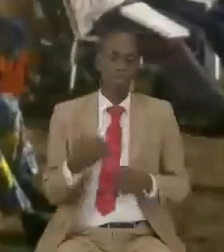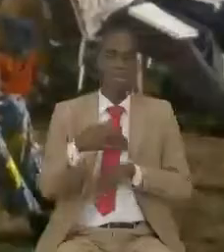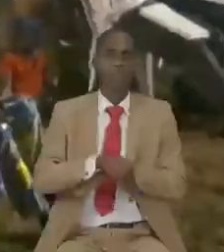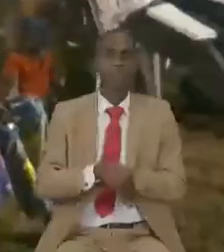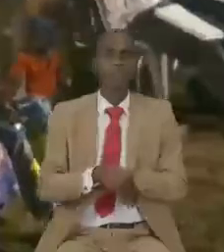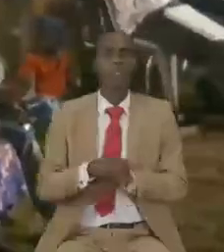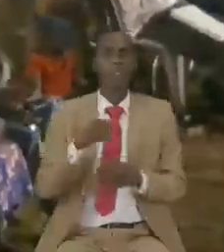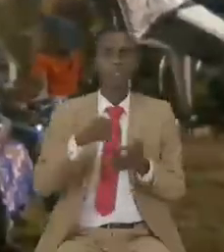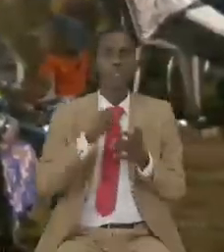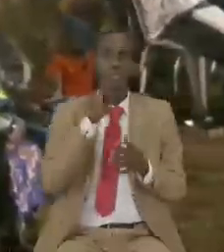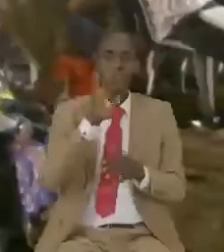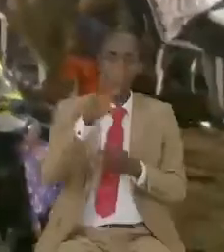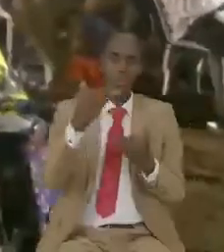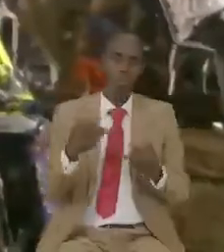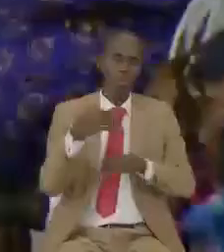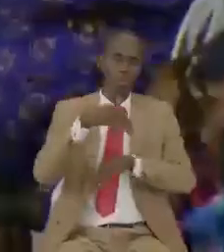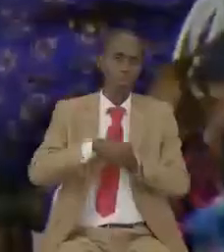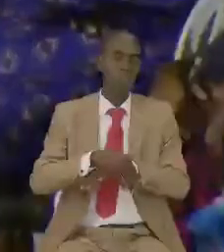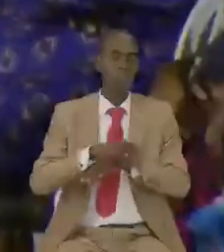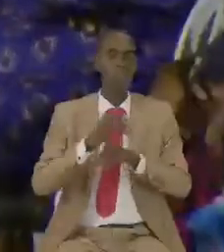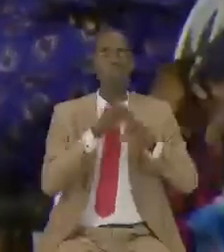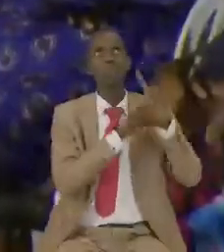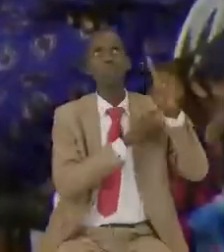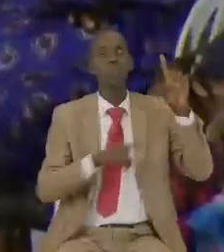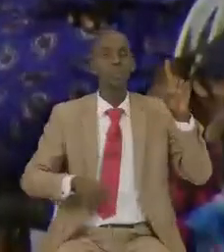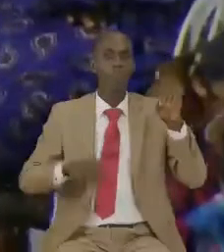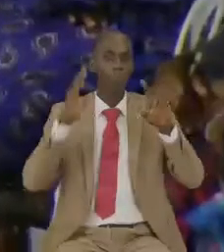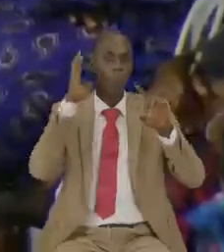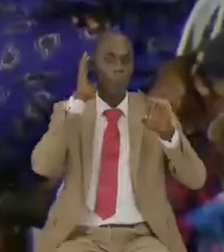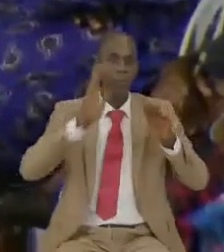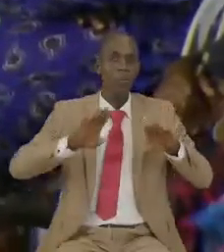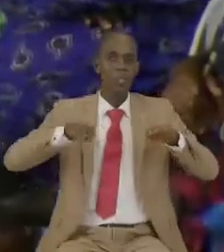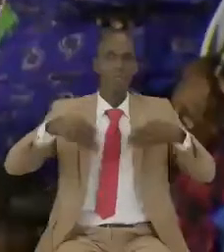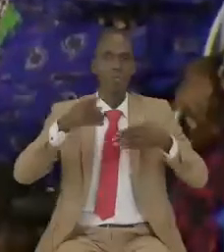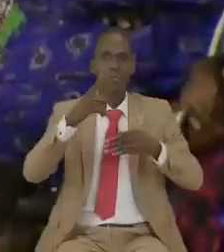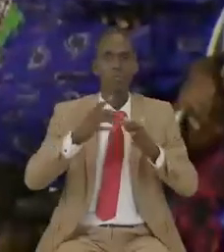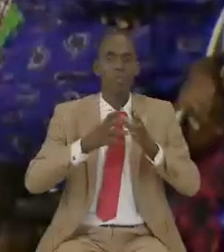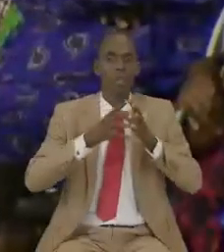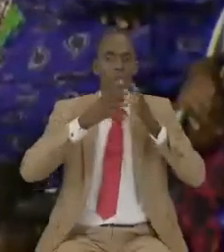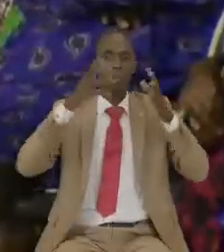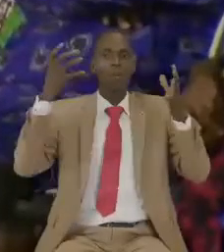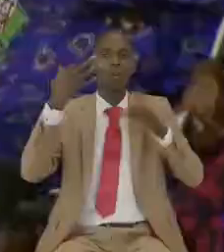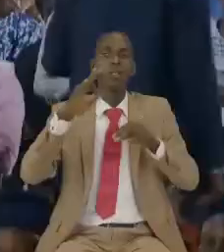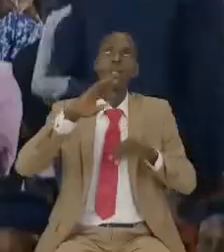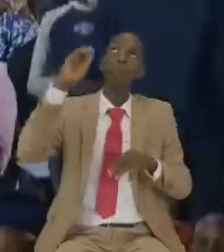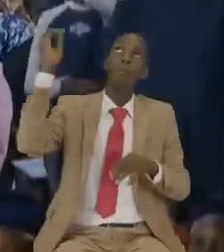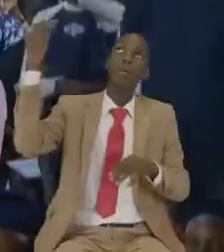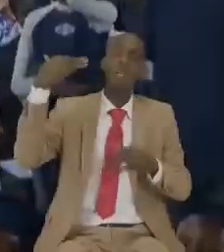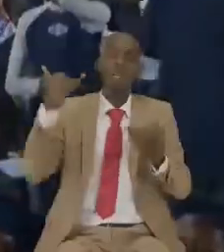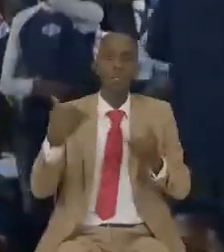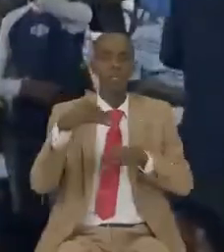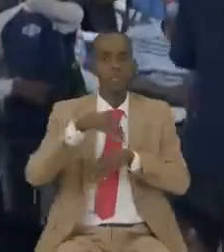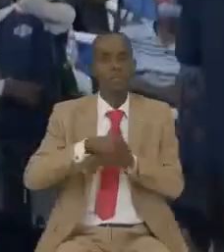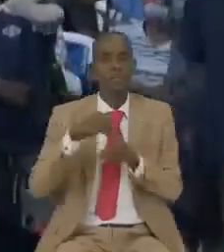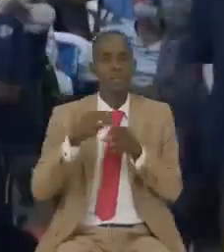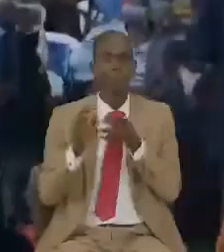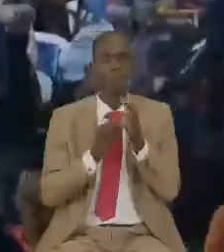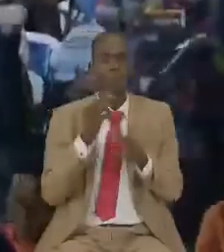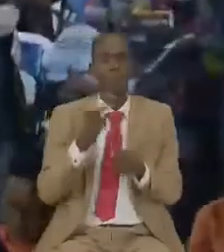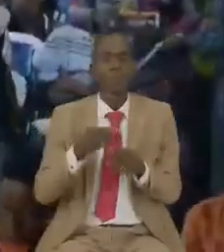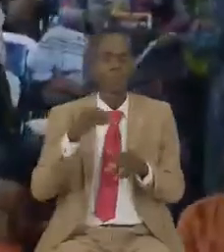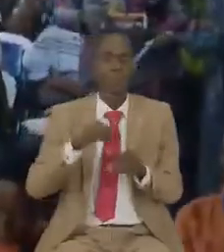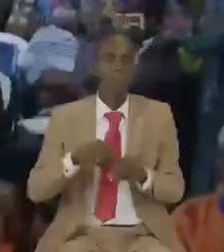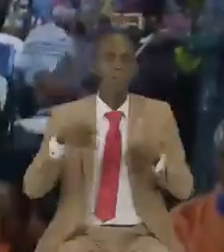yours tonight. The Lord will give you abundance of grace tonight. In Psalm